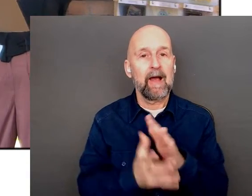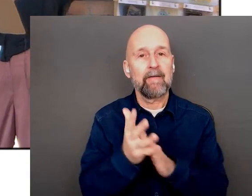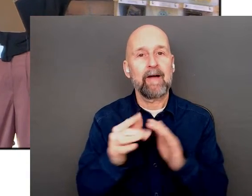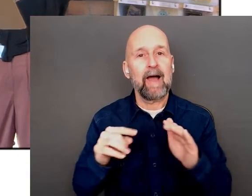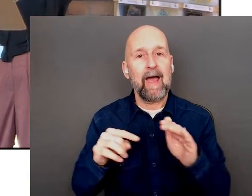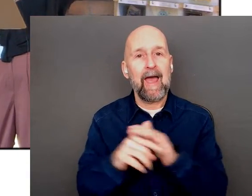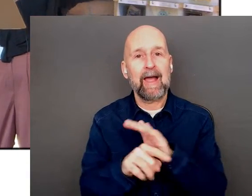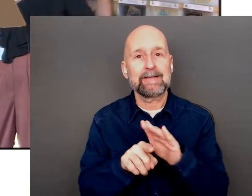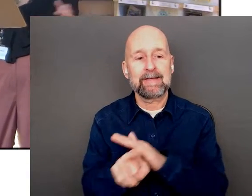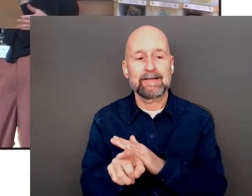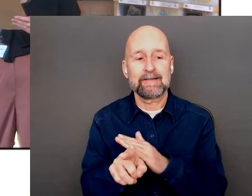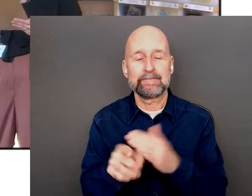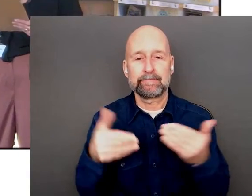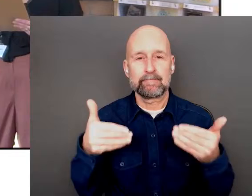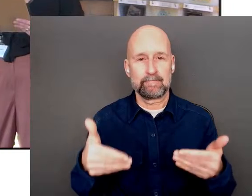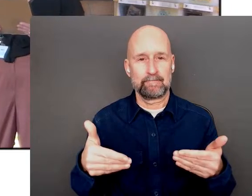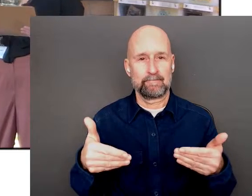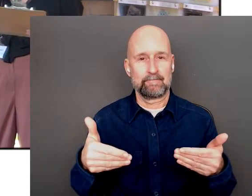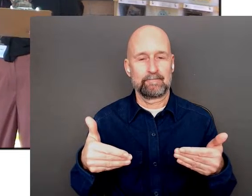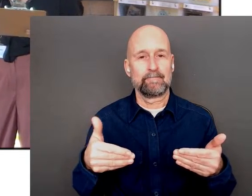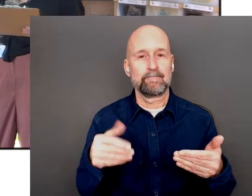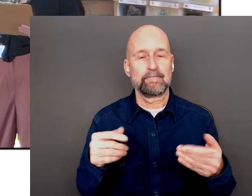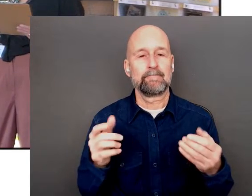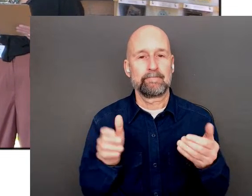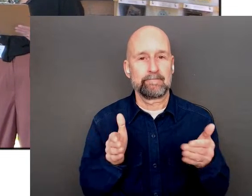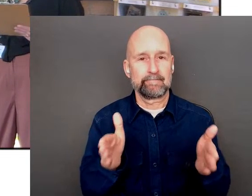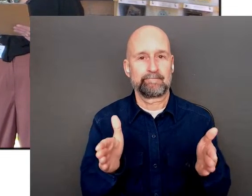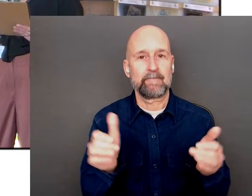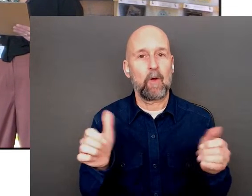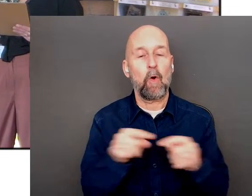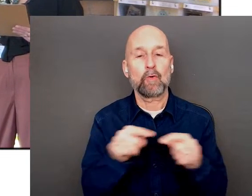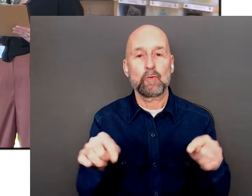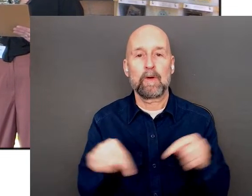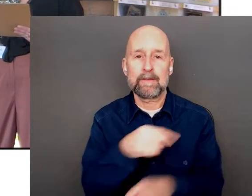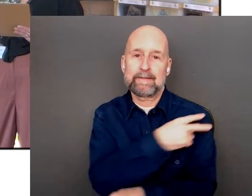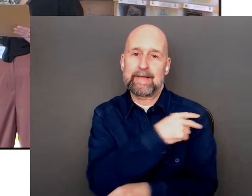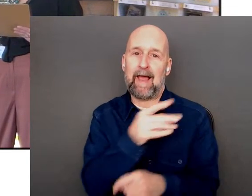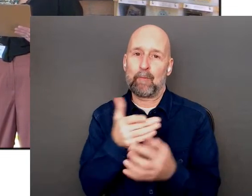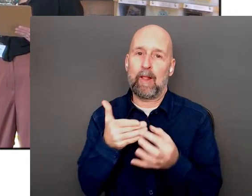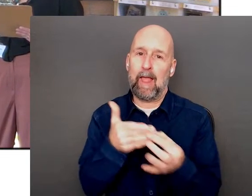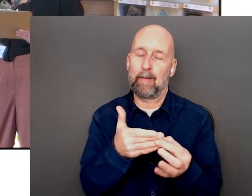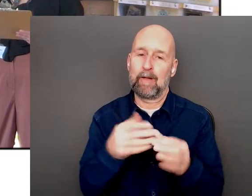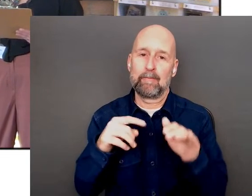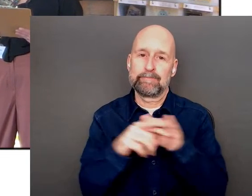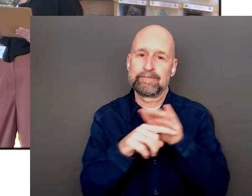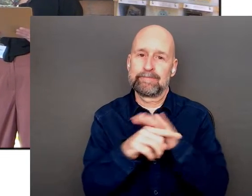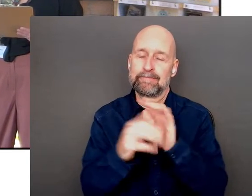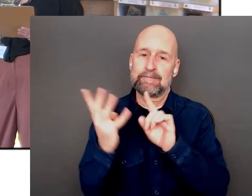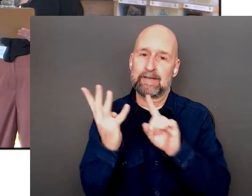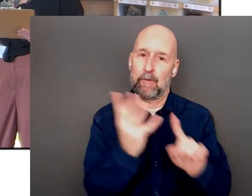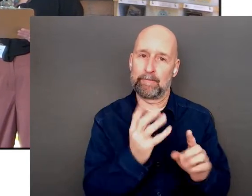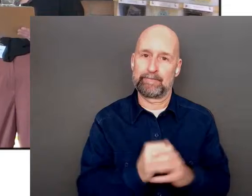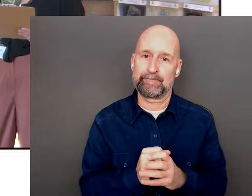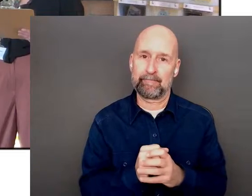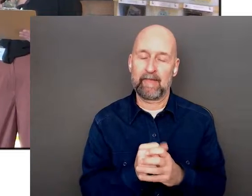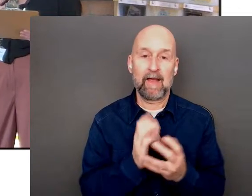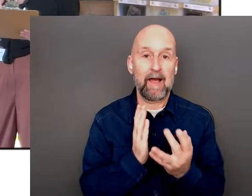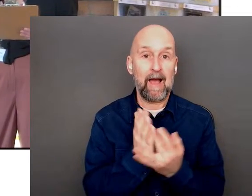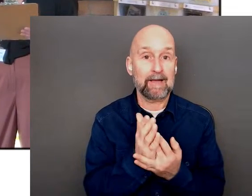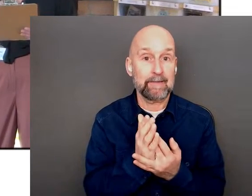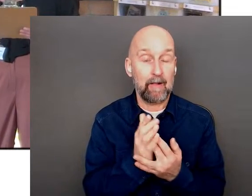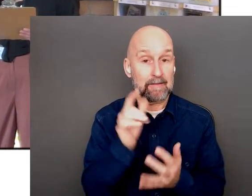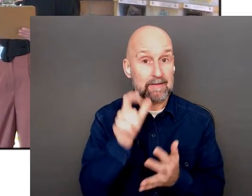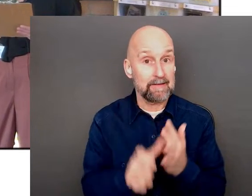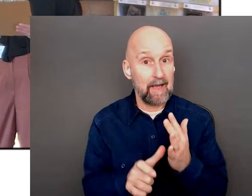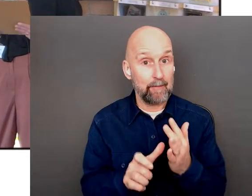side of the end of the studio. Any studio team people that are here will direct you if needed. Accessible toilets and baby change, although